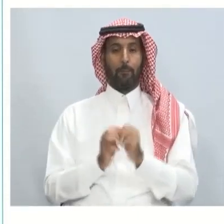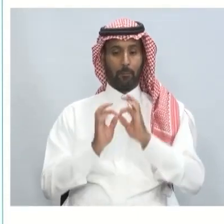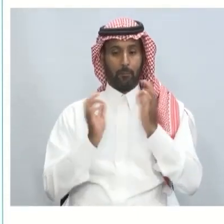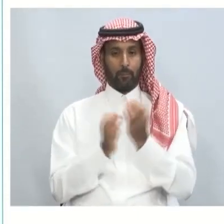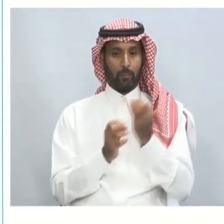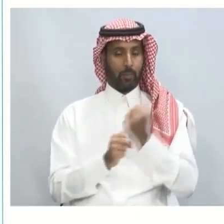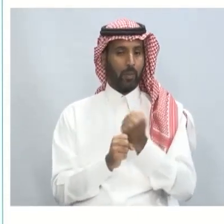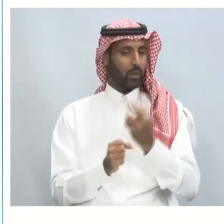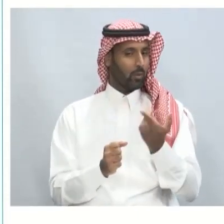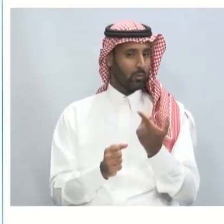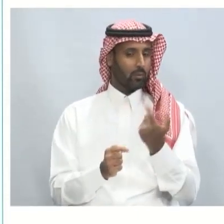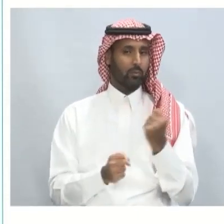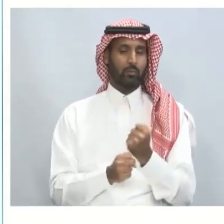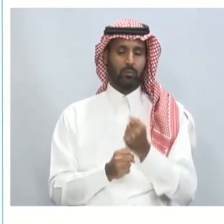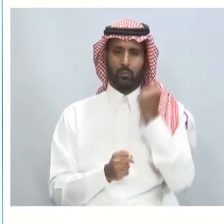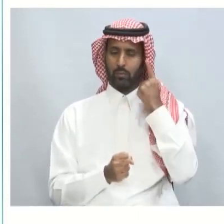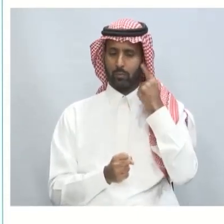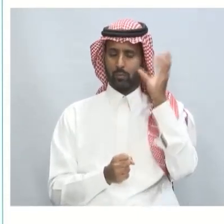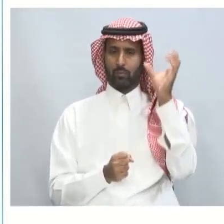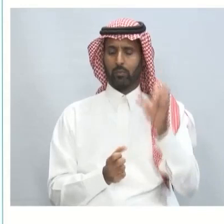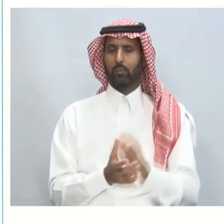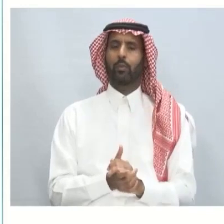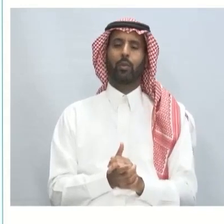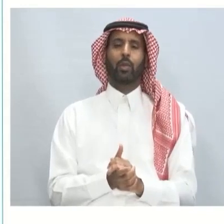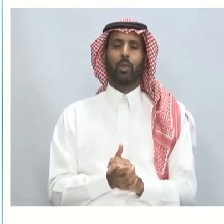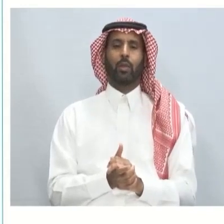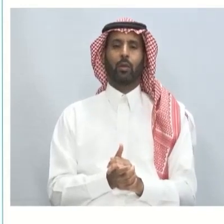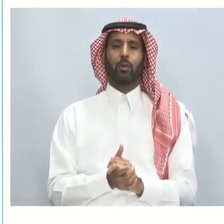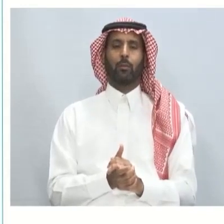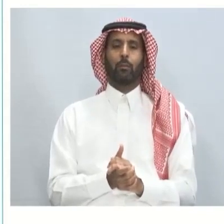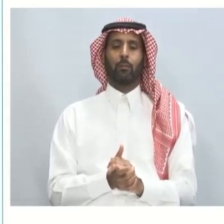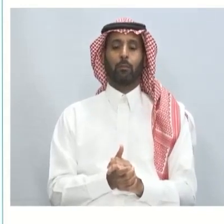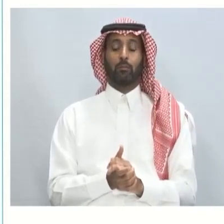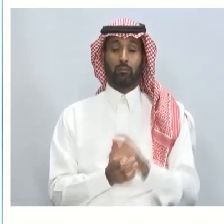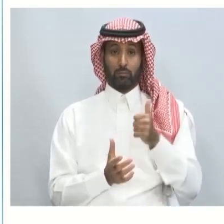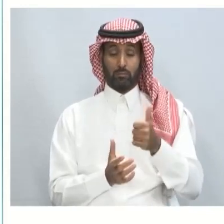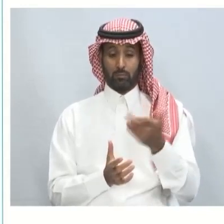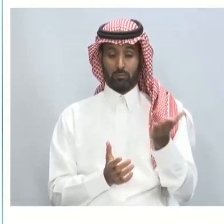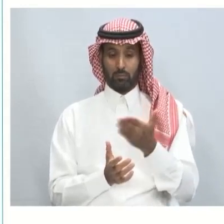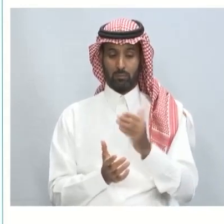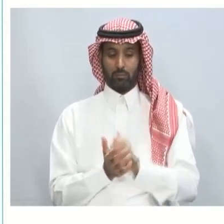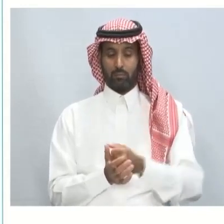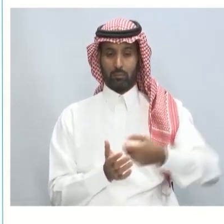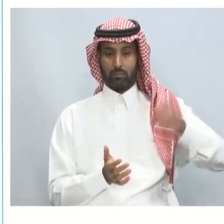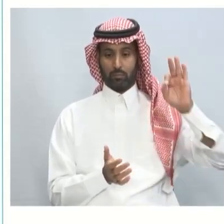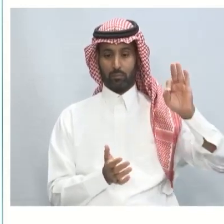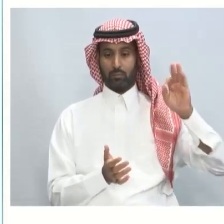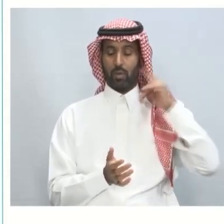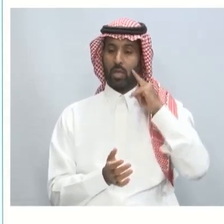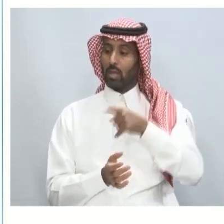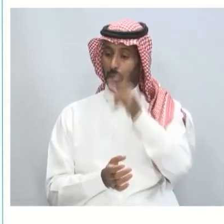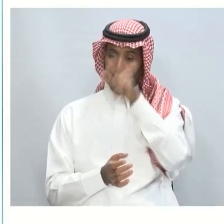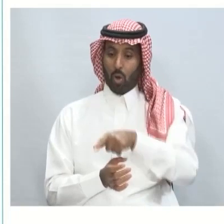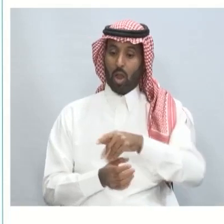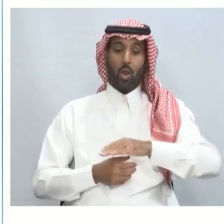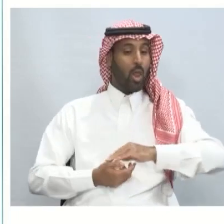do? Can you guess from here? Yes, that's correct. It's the letter F. This is someone who helps